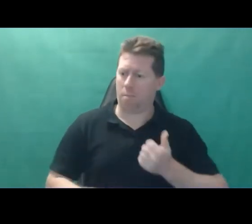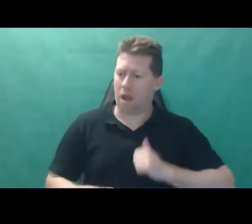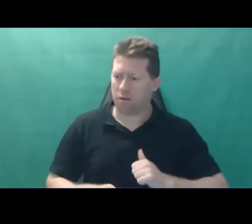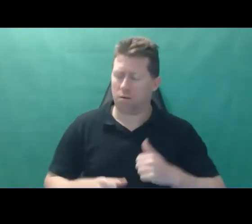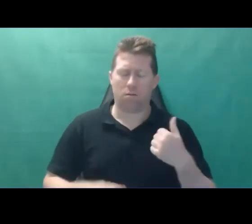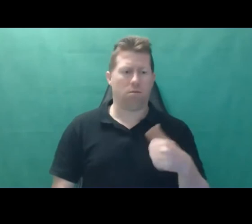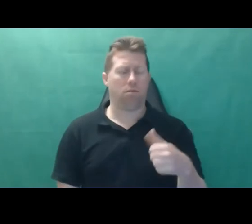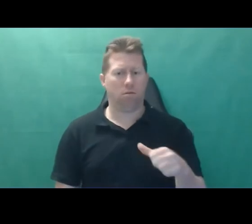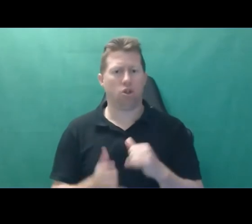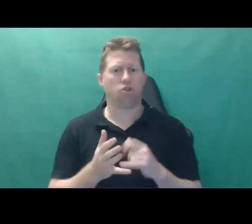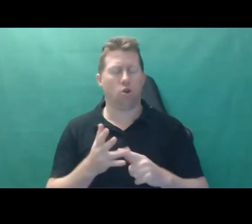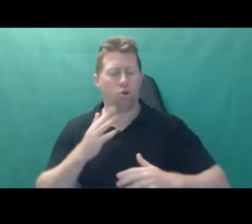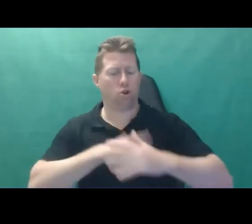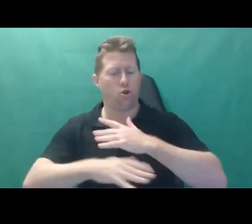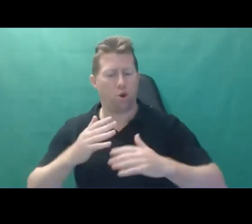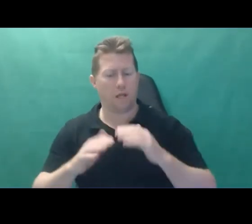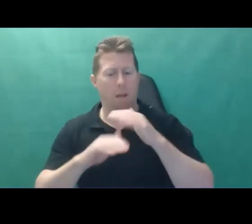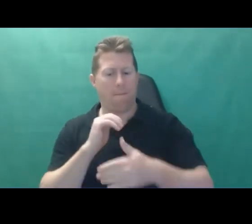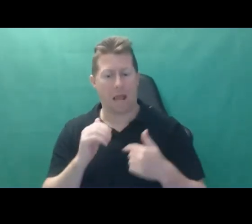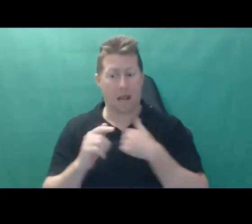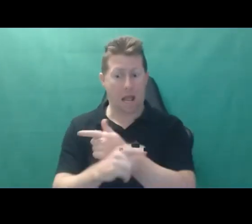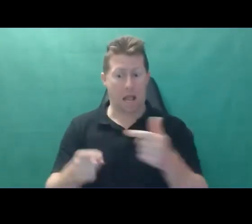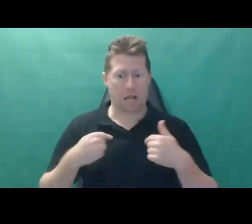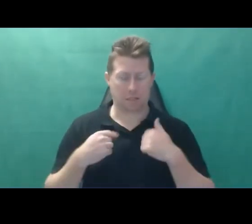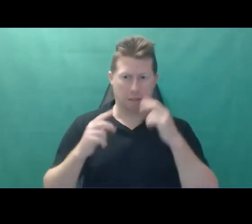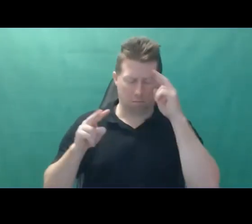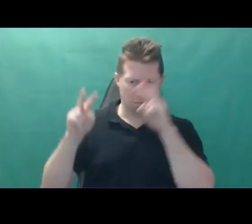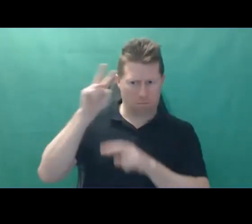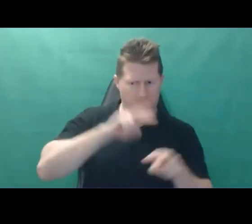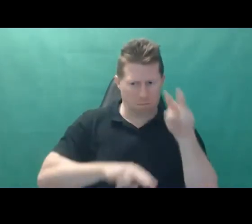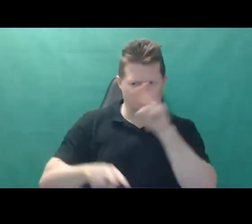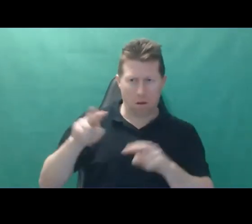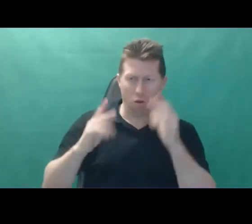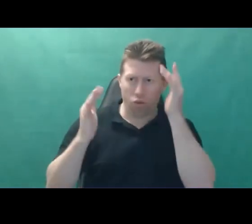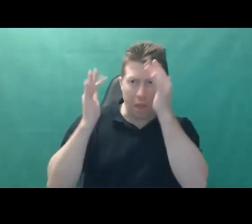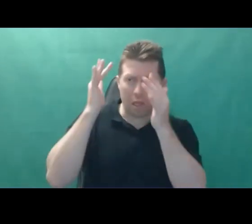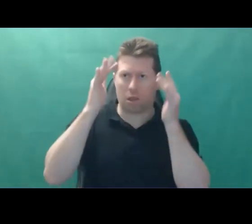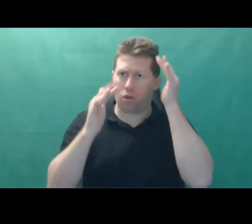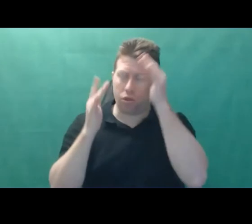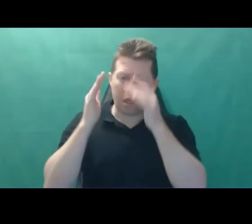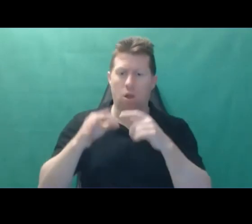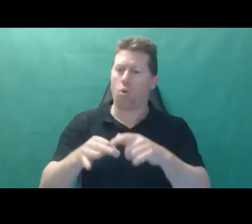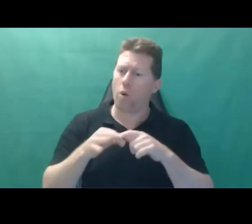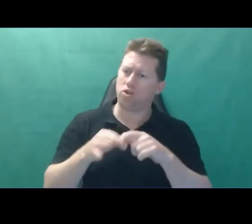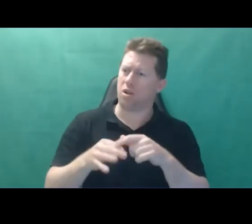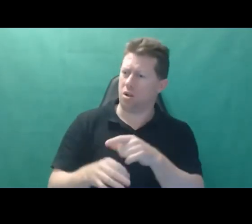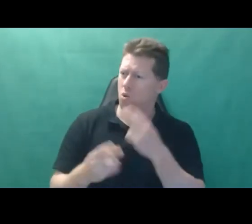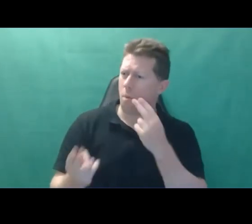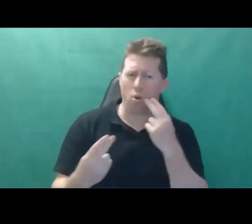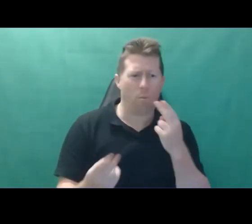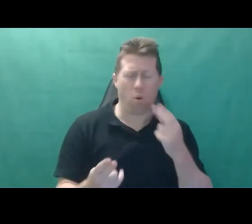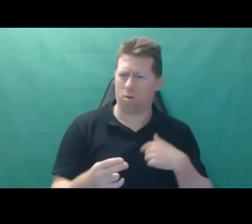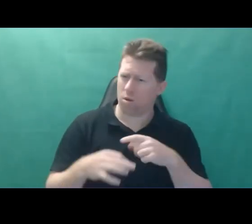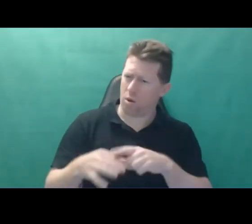Sociology then is about becoming critical thinkers. It is about questioning critically those things that are taken for granted. It is about questioning